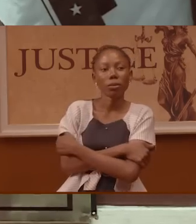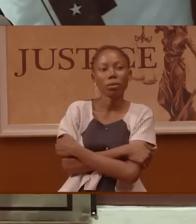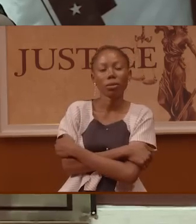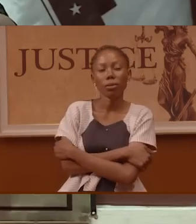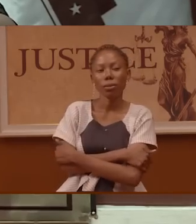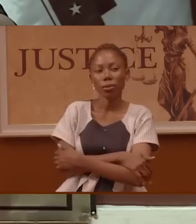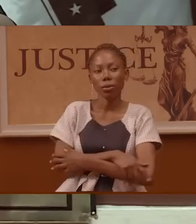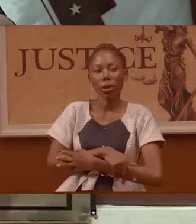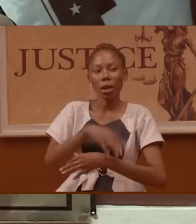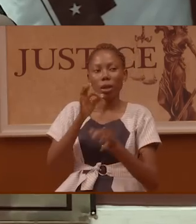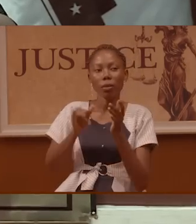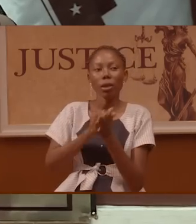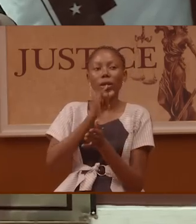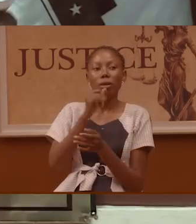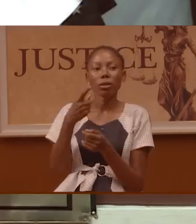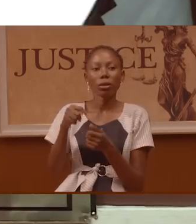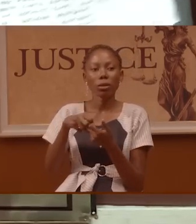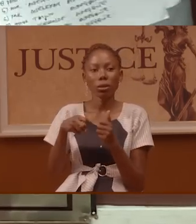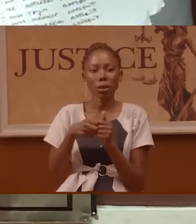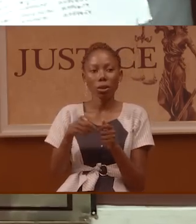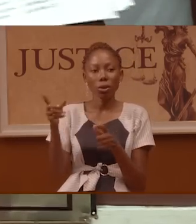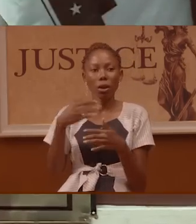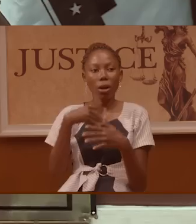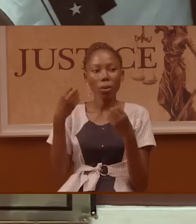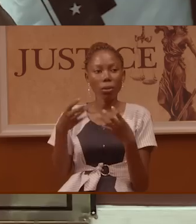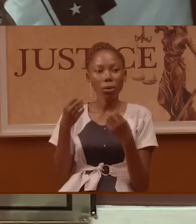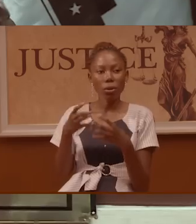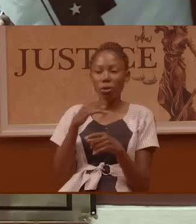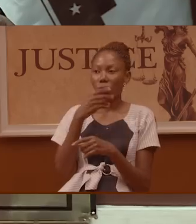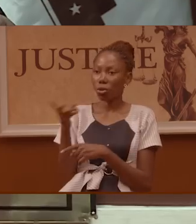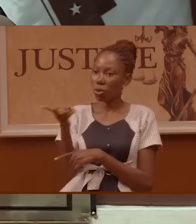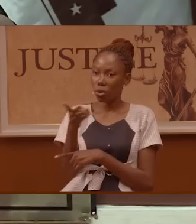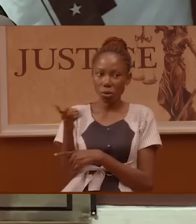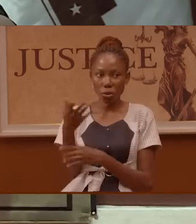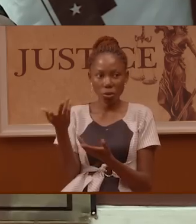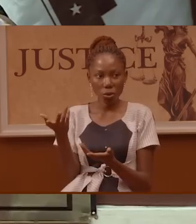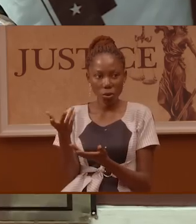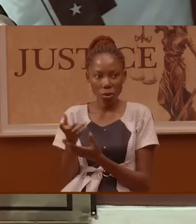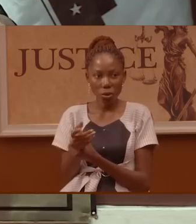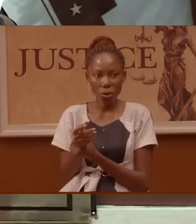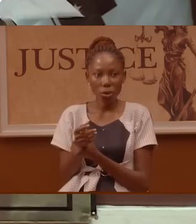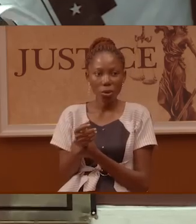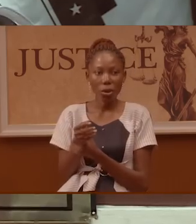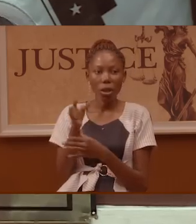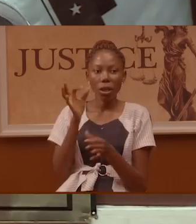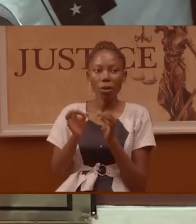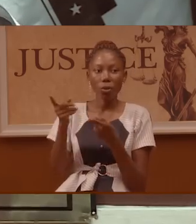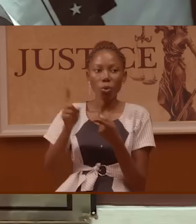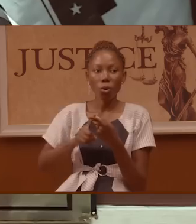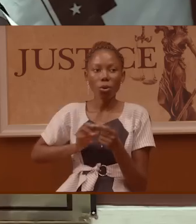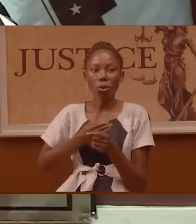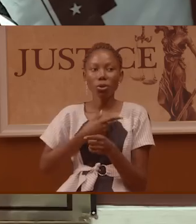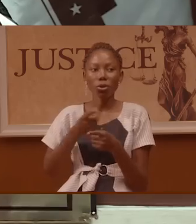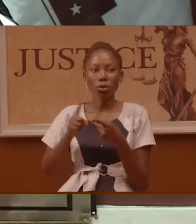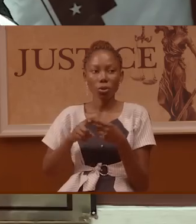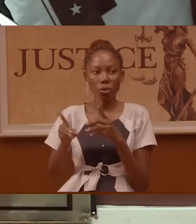is the case. Yes, ma'am. There are a lot of you, the children, not just two. Yes. What if you want it resolved, then what we need